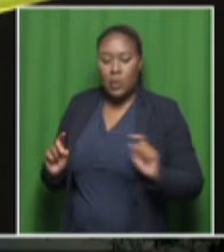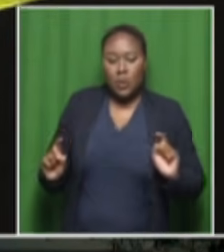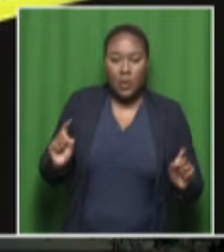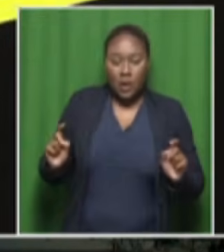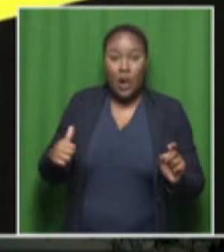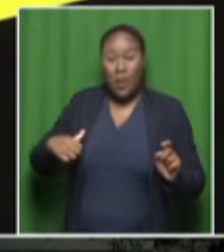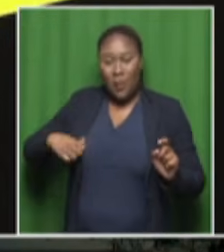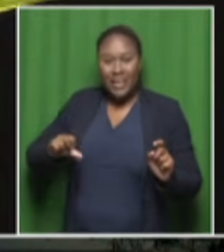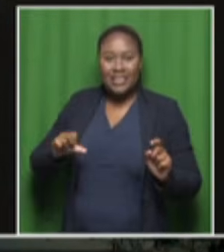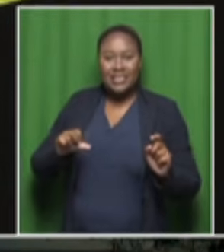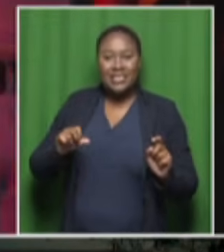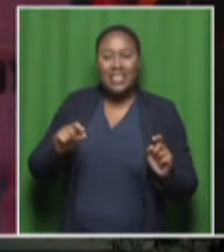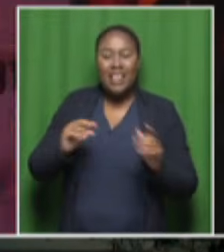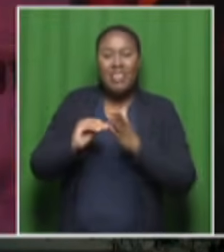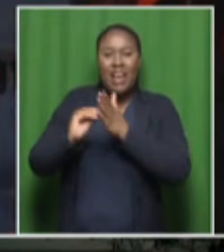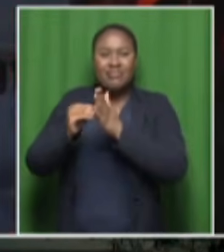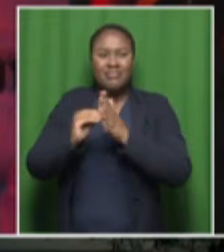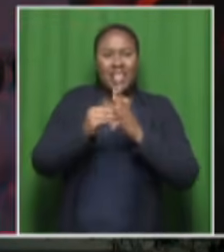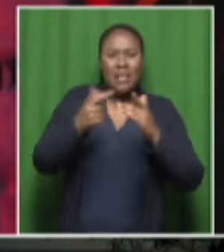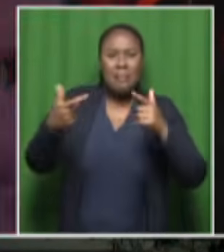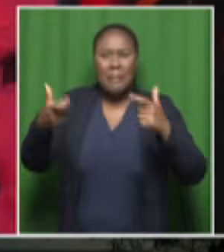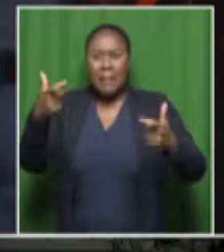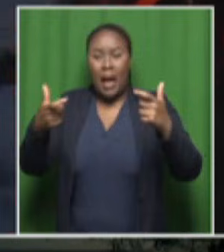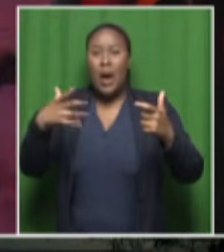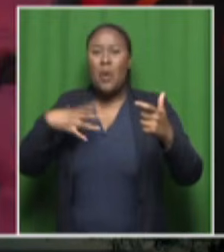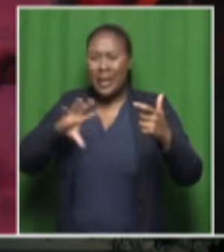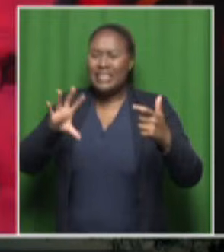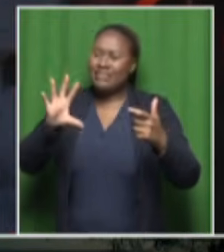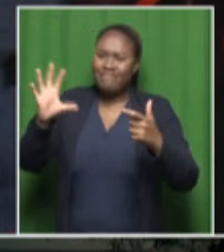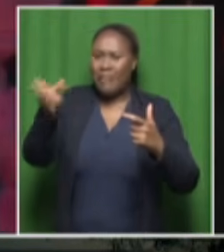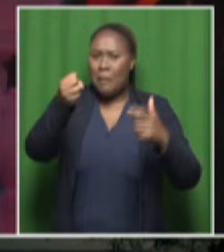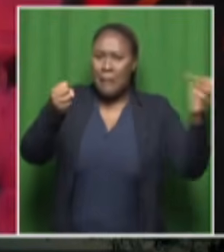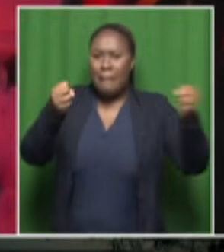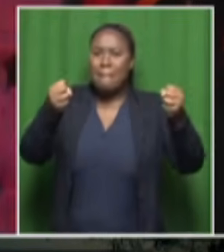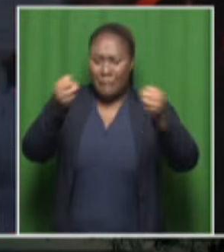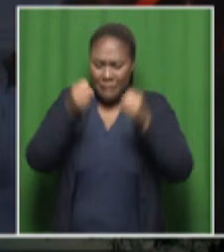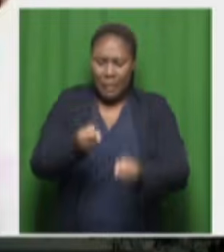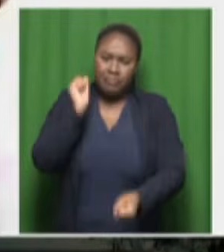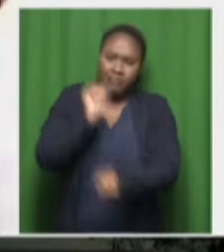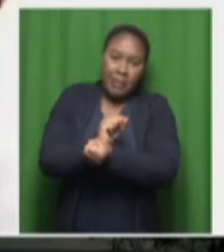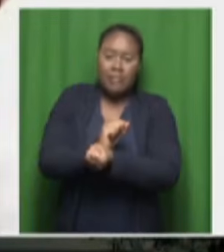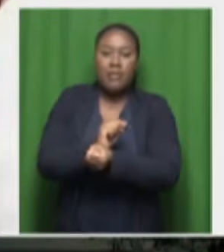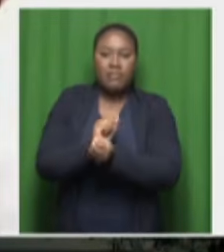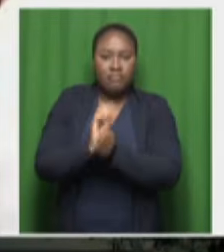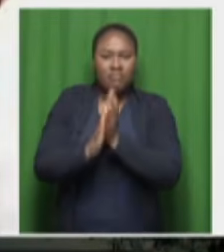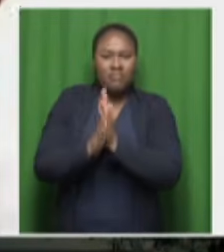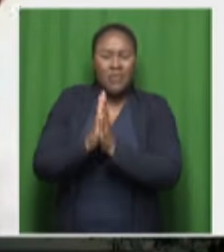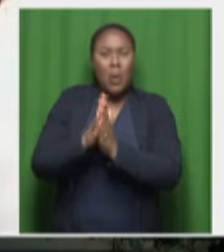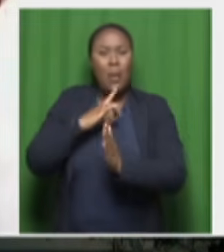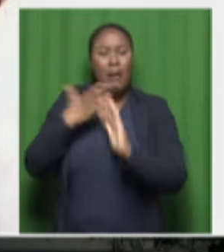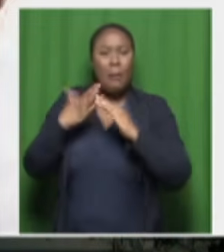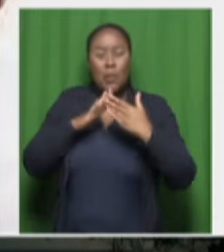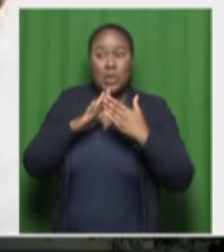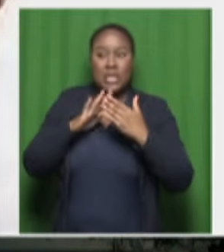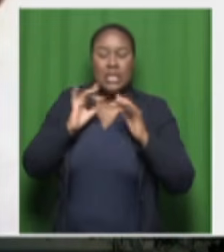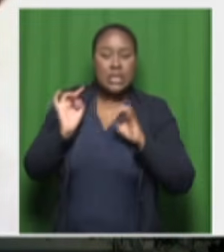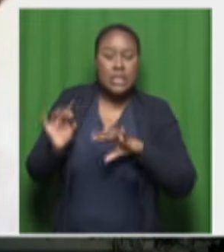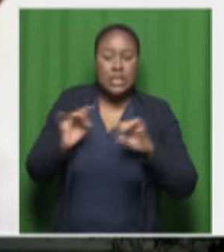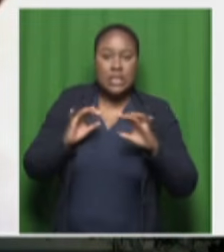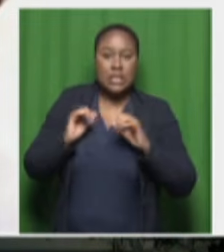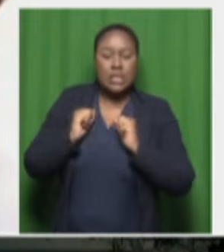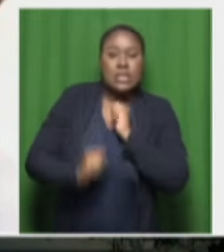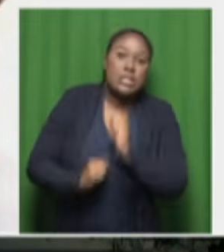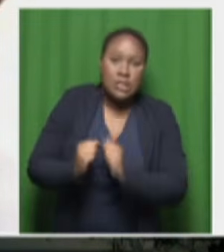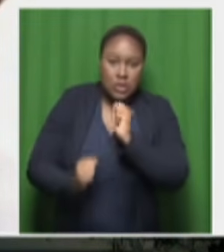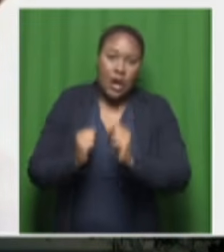and sadly unscrupulous people that have been tormenting our community for so long. Mr. Allen, I'm curious to